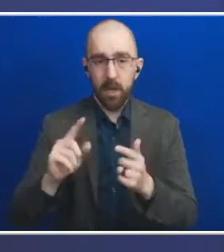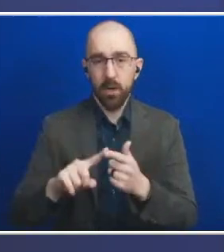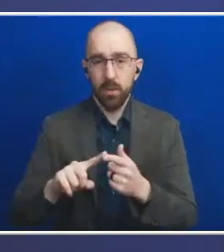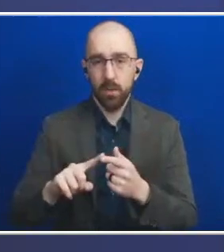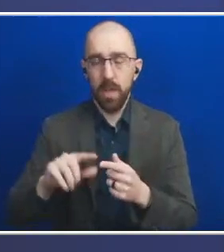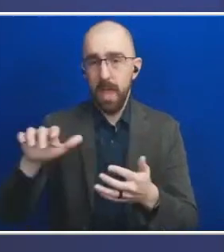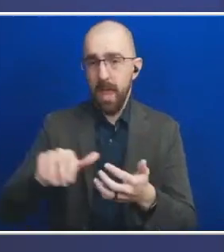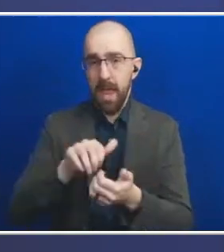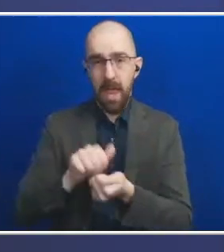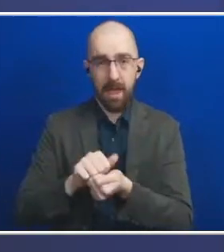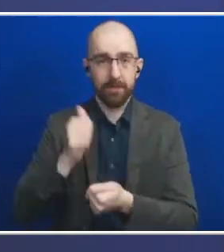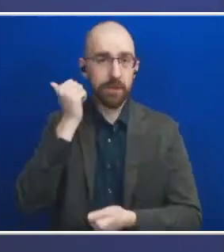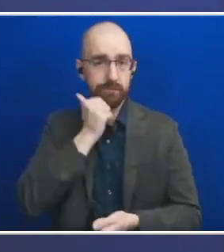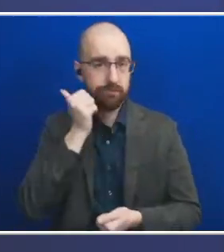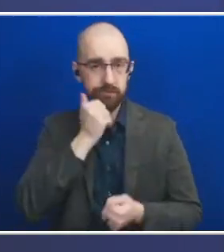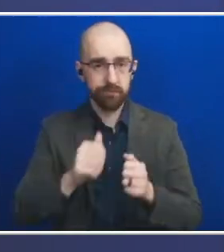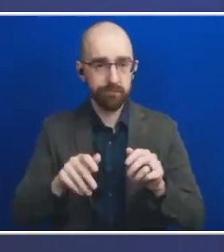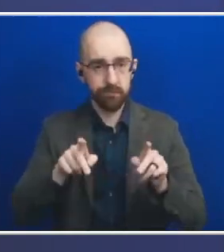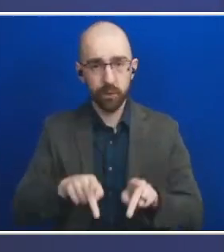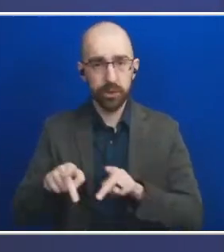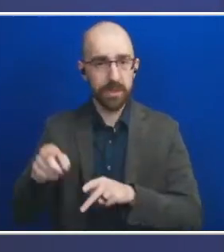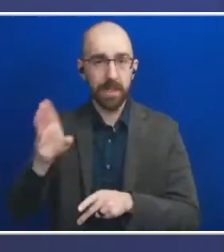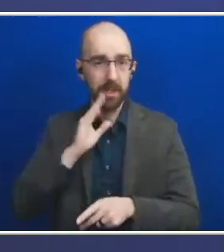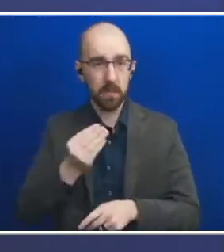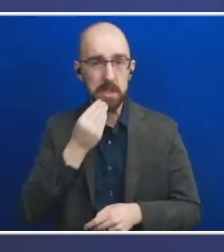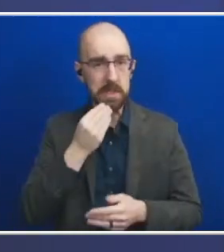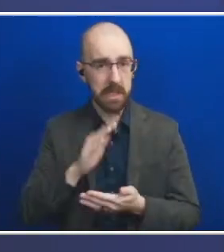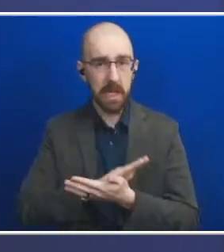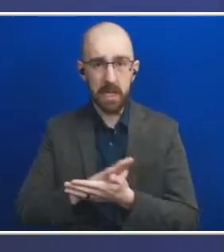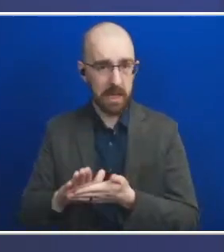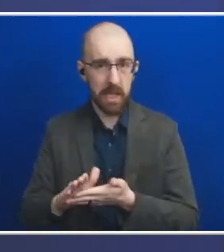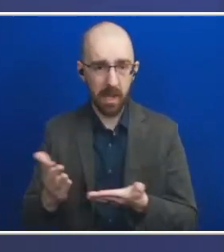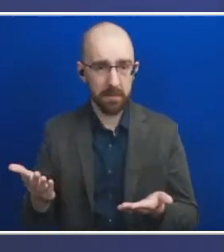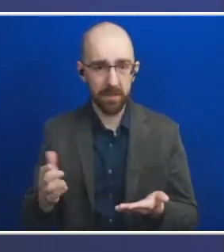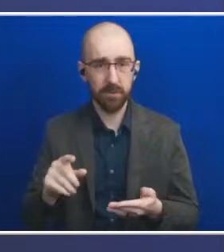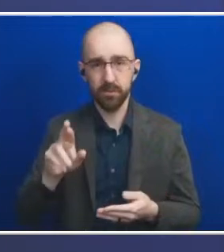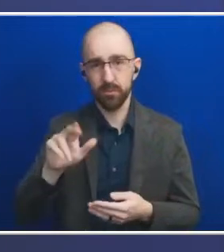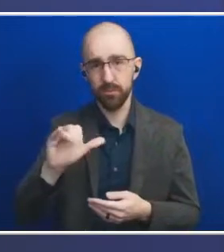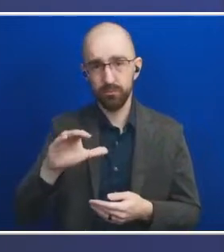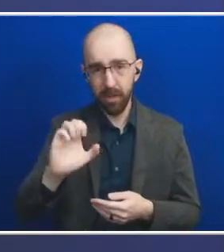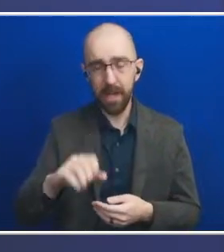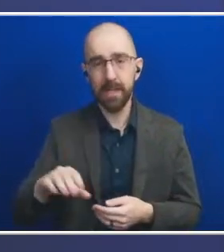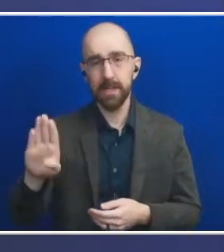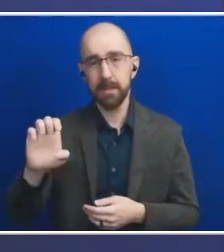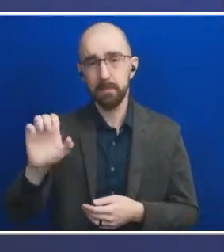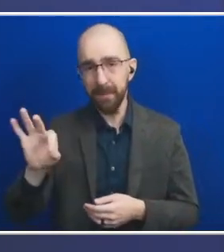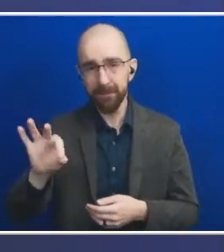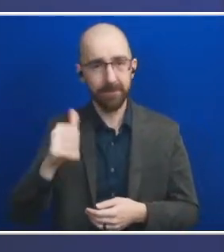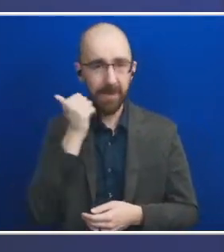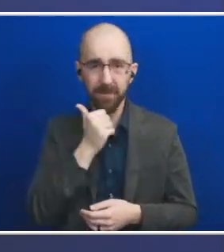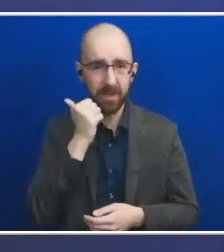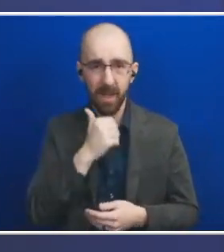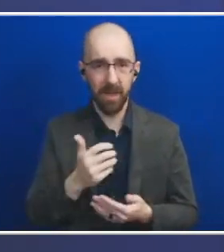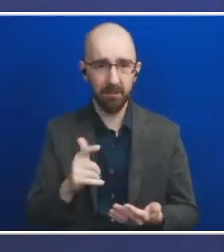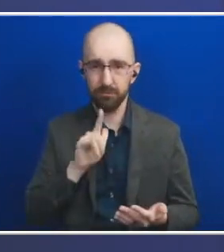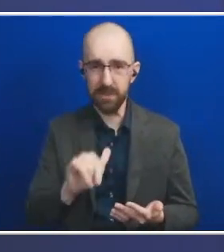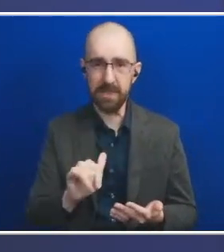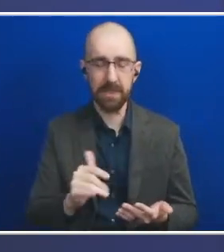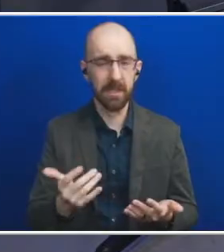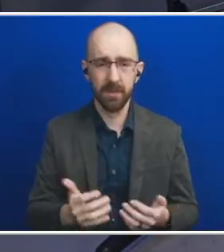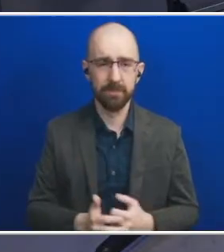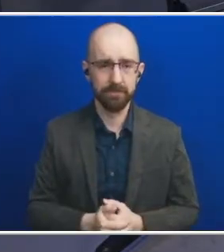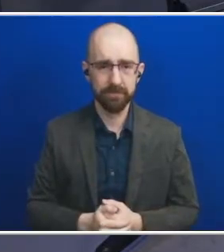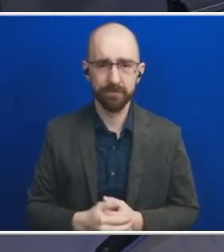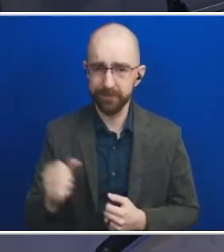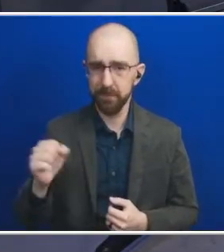he would eat pretty clean. I mean, just rice and ground beef every day. So, yeah.